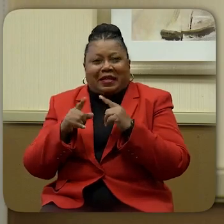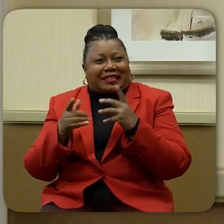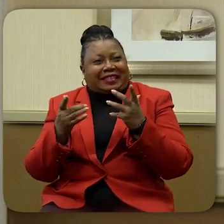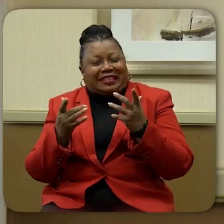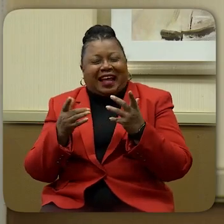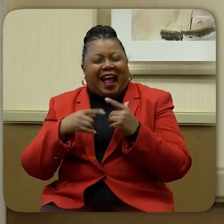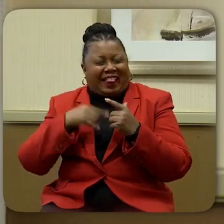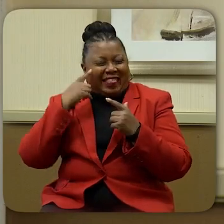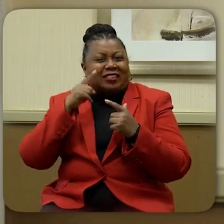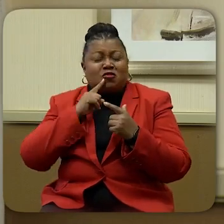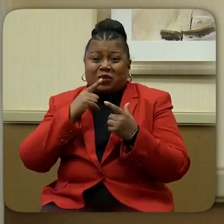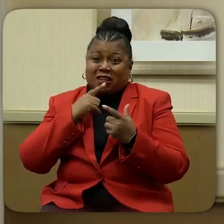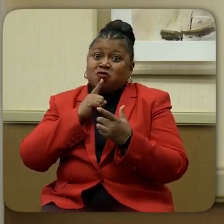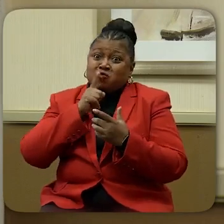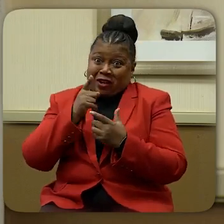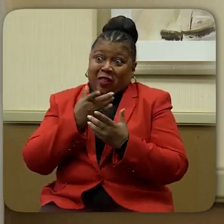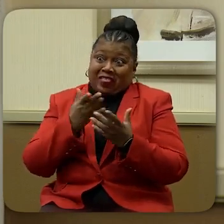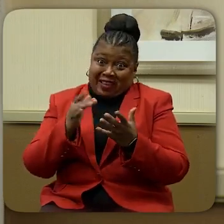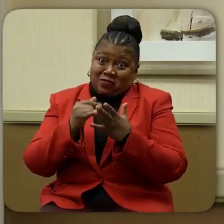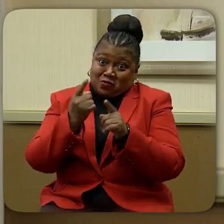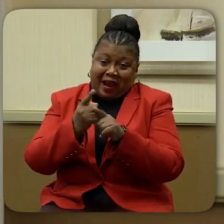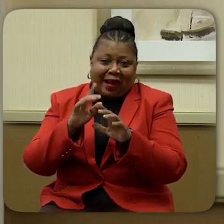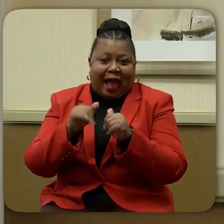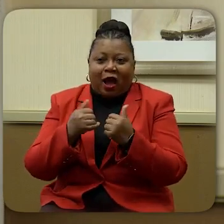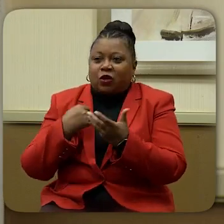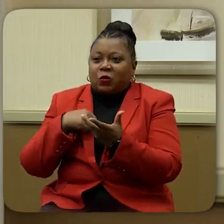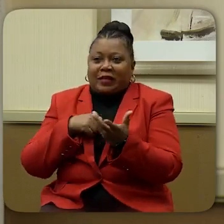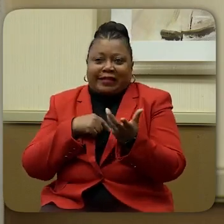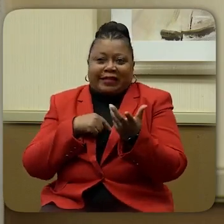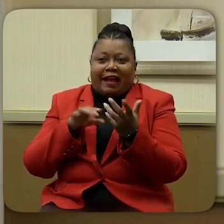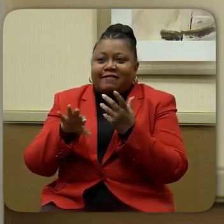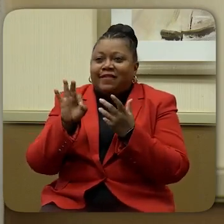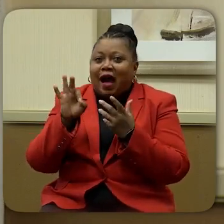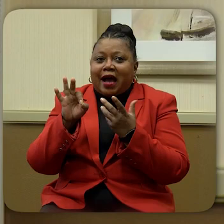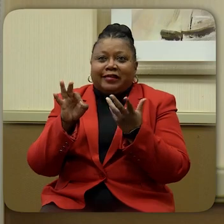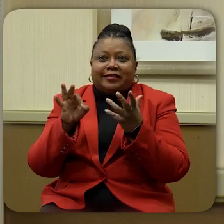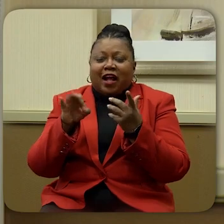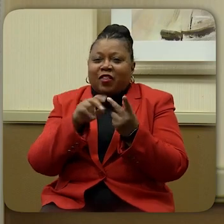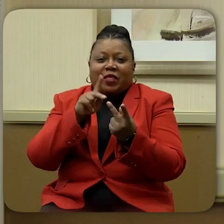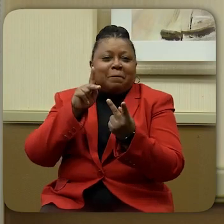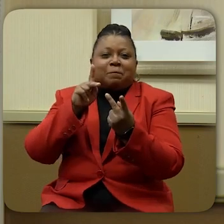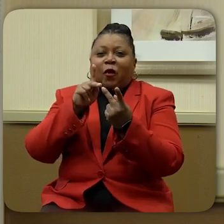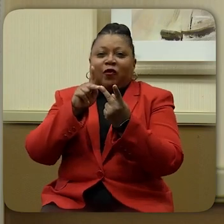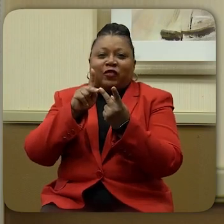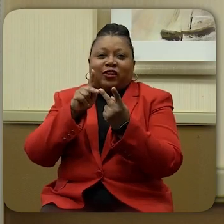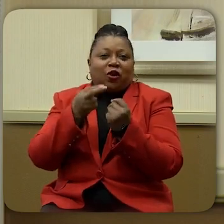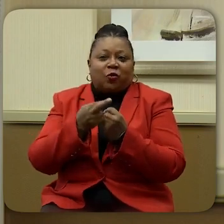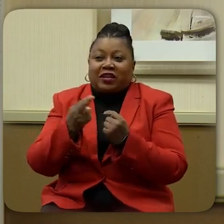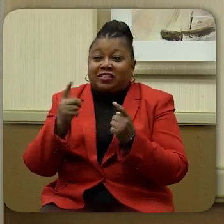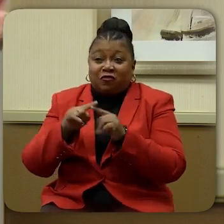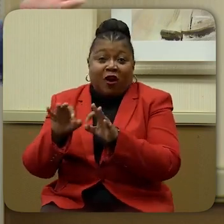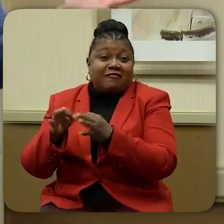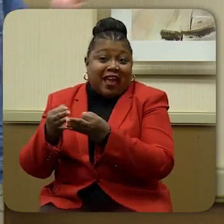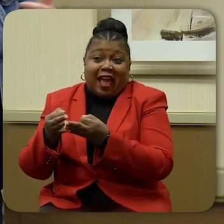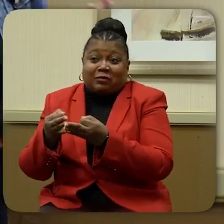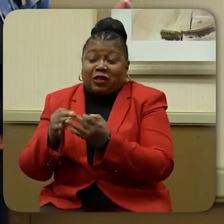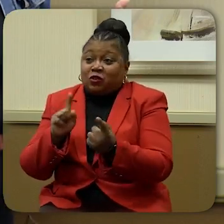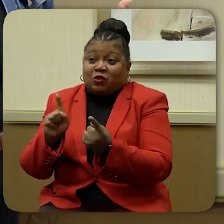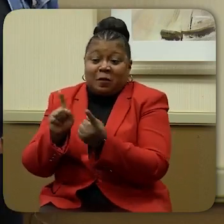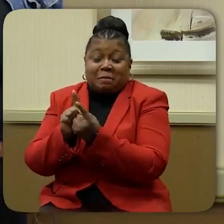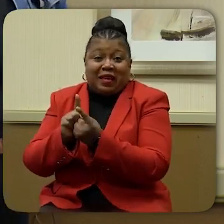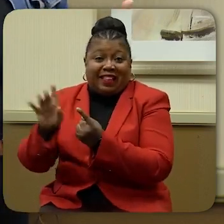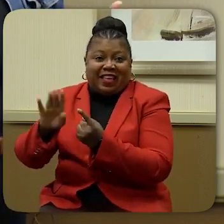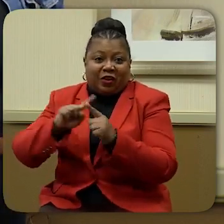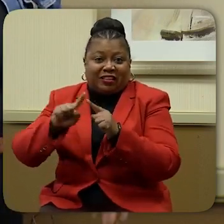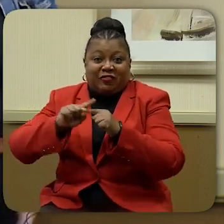But I think that's a very real thing of, right, how do we find like the perfect resource for a family to meet all